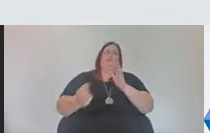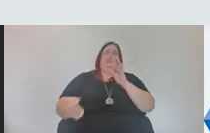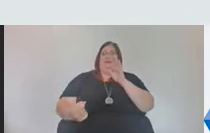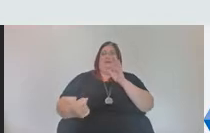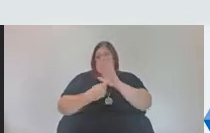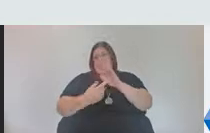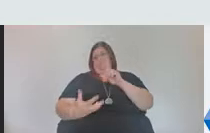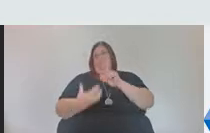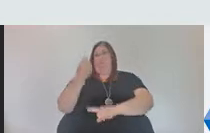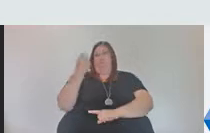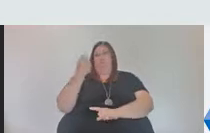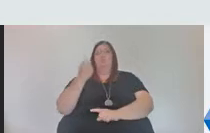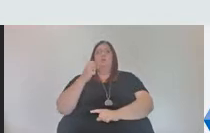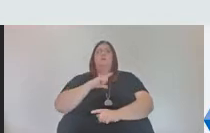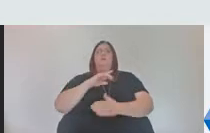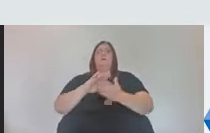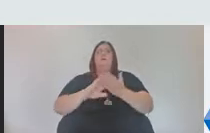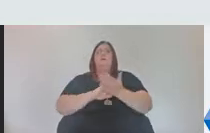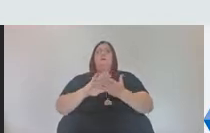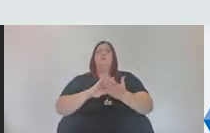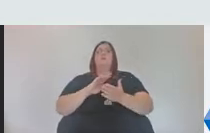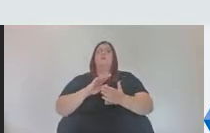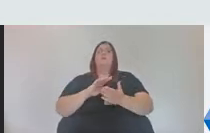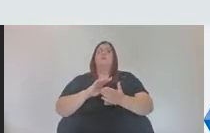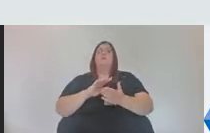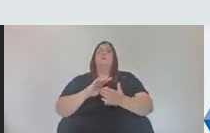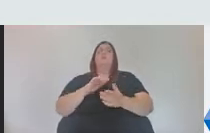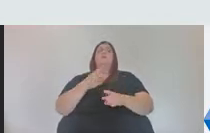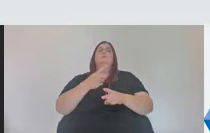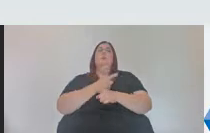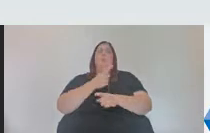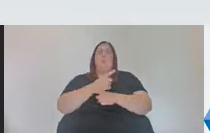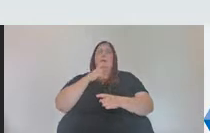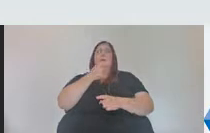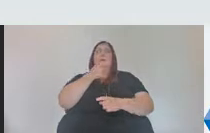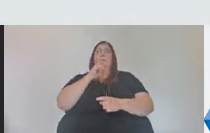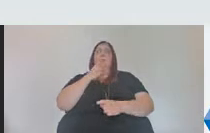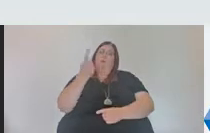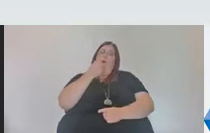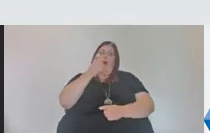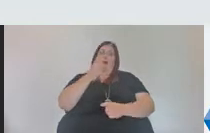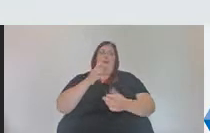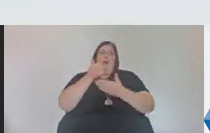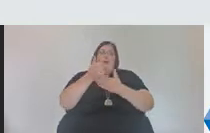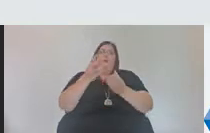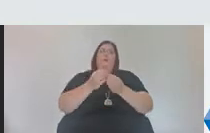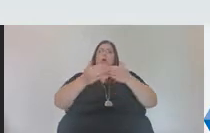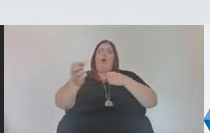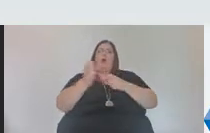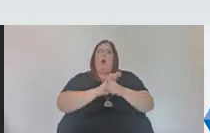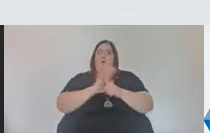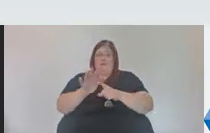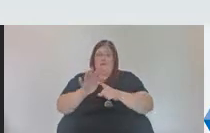together all people that could be involved within long COVID rehabilitation pathway. And as early as last May, we